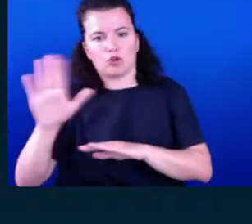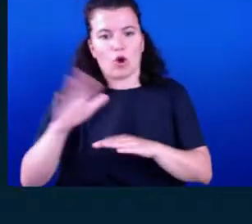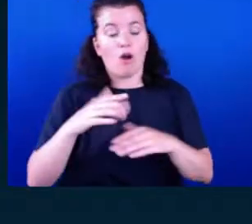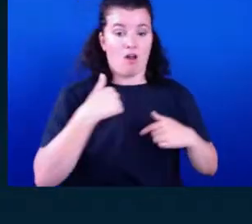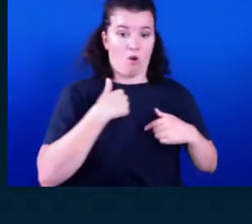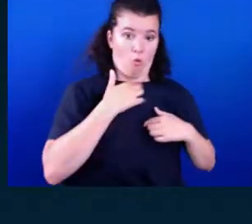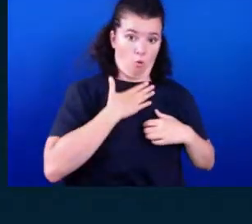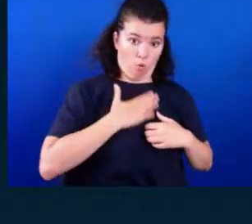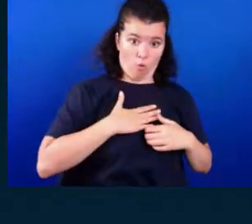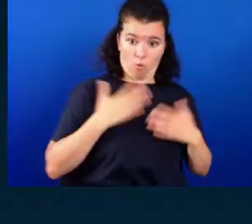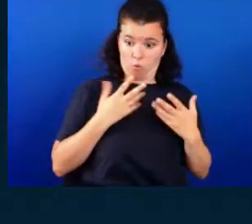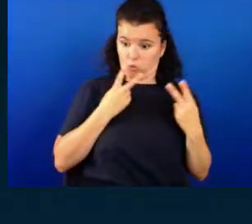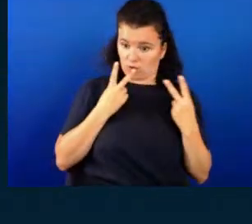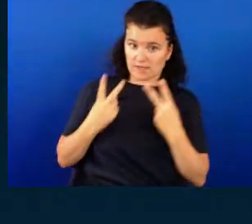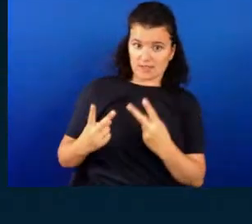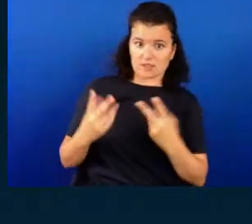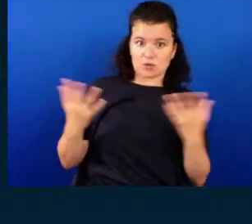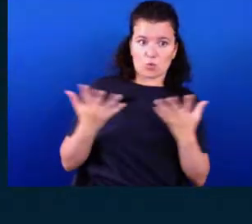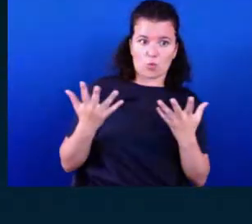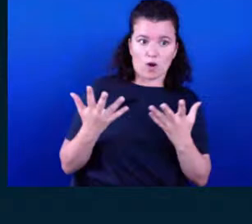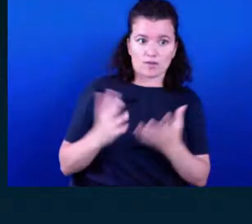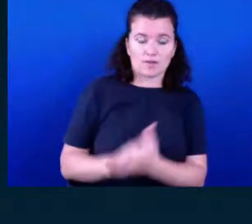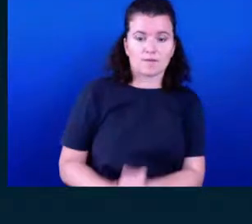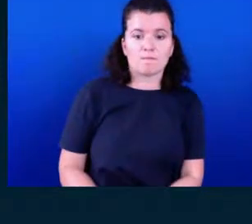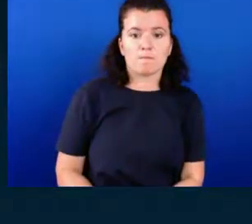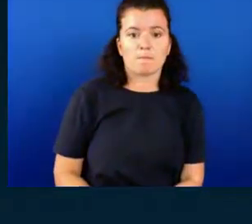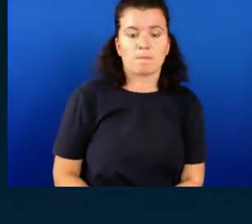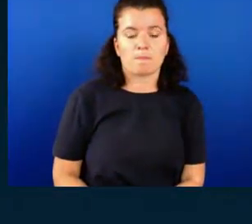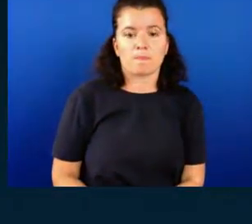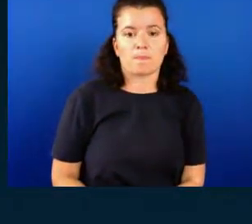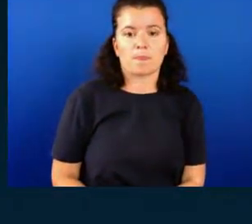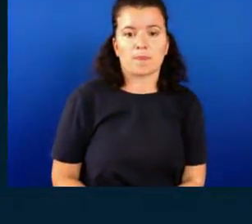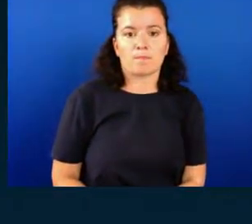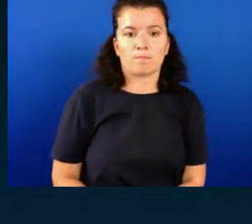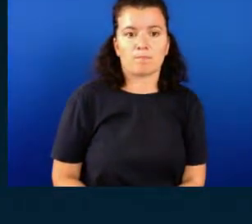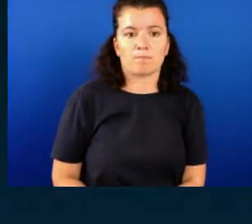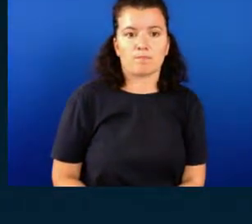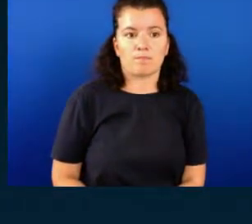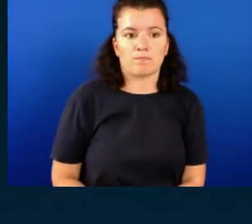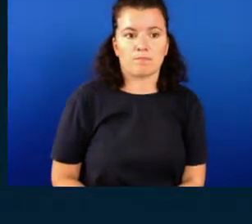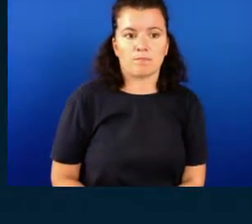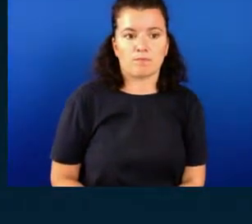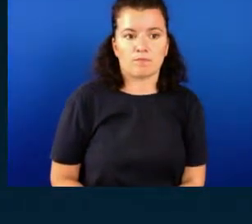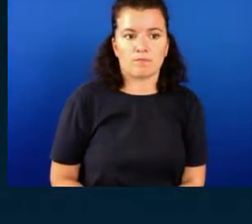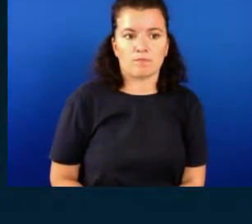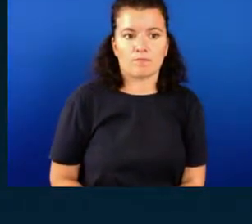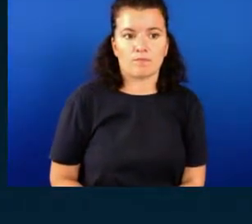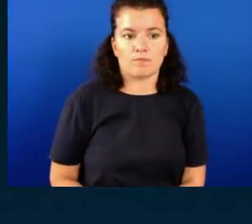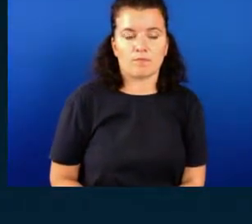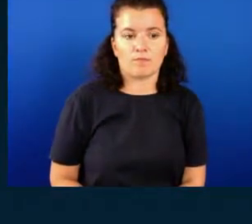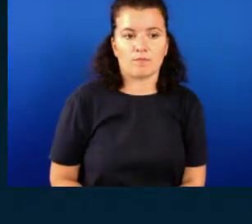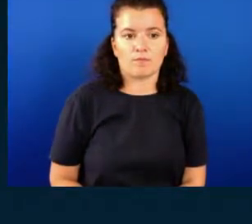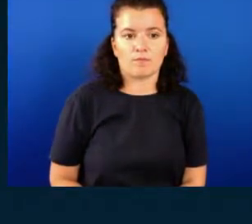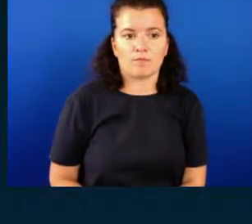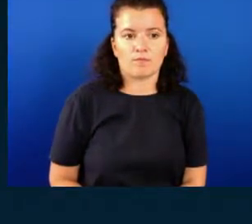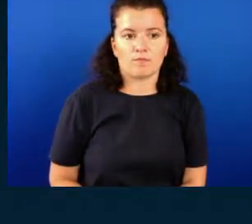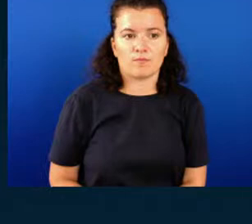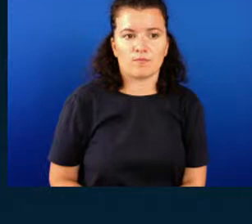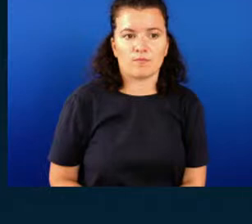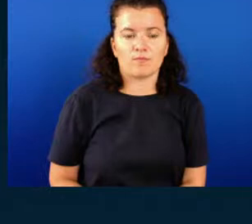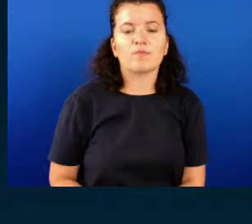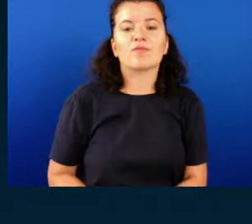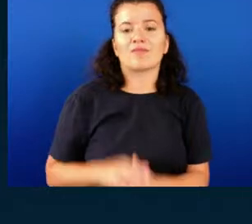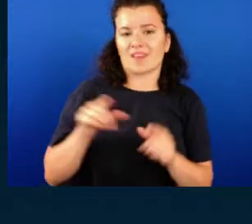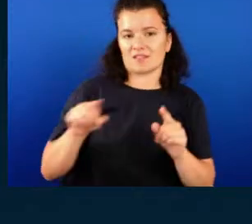can see is a pattern where we have something like a sidecar pattern, what you see in normal